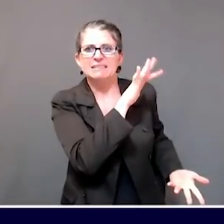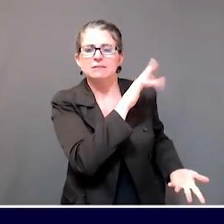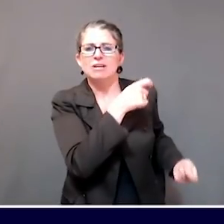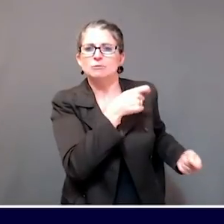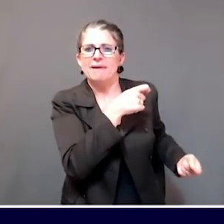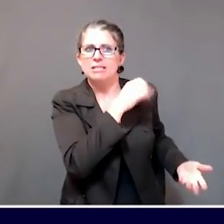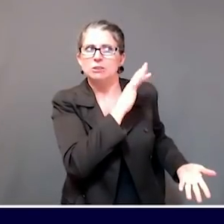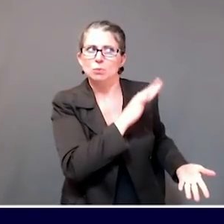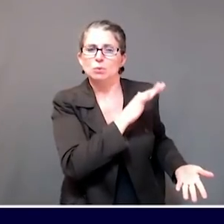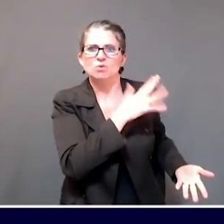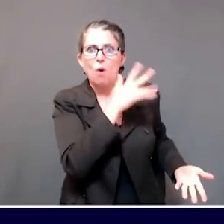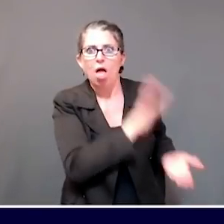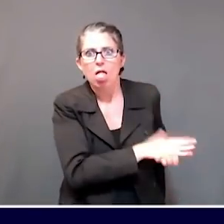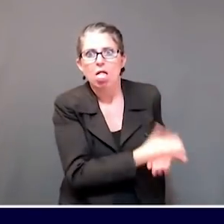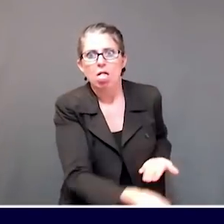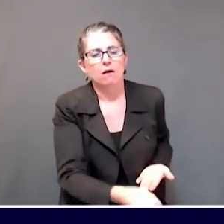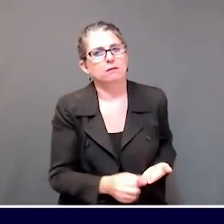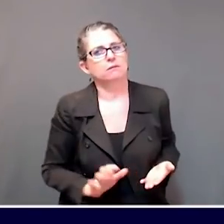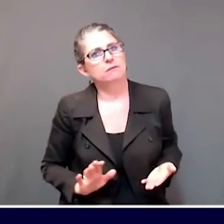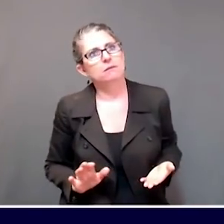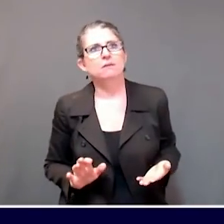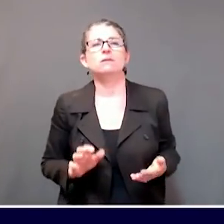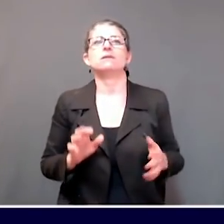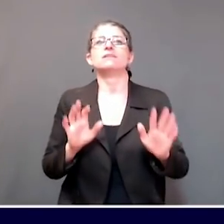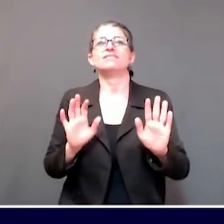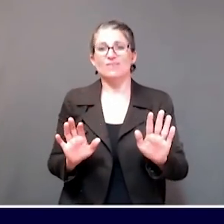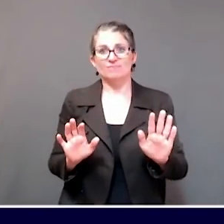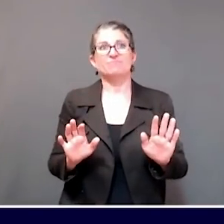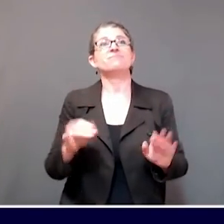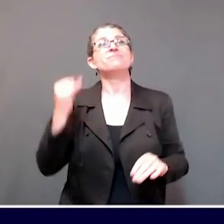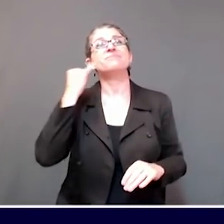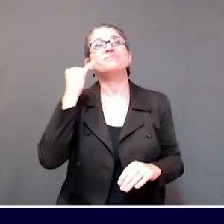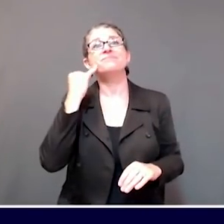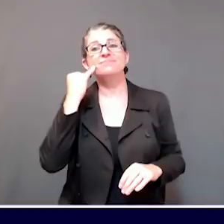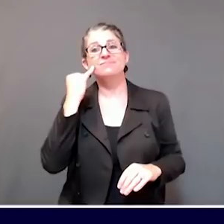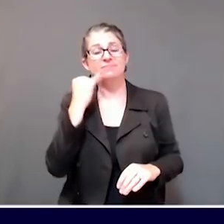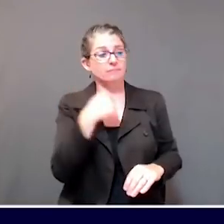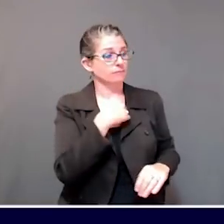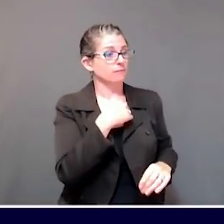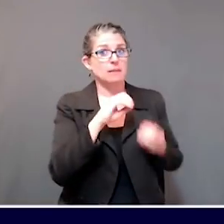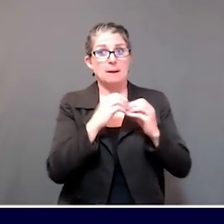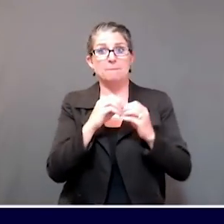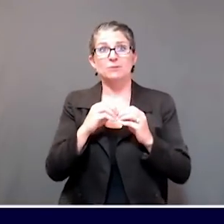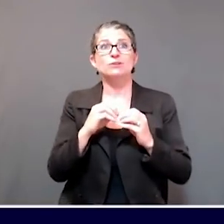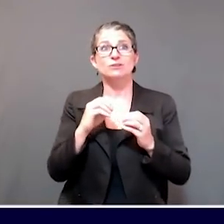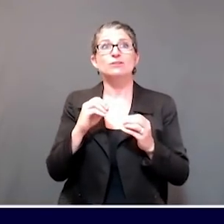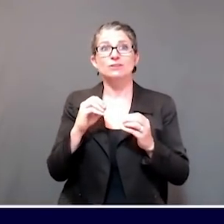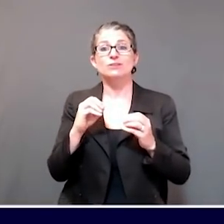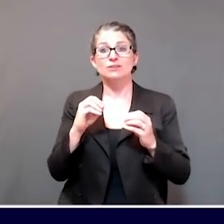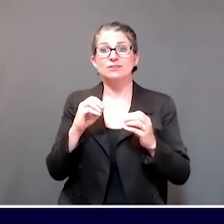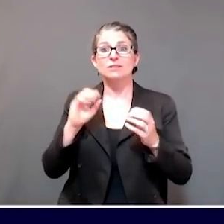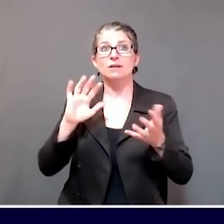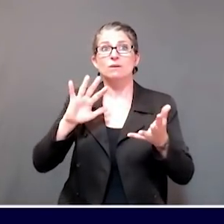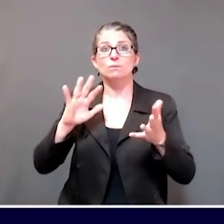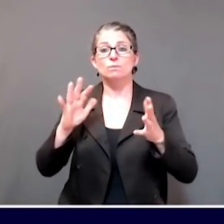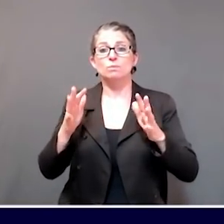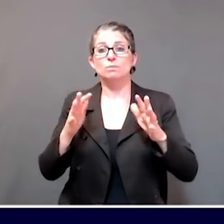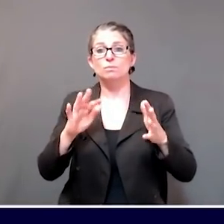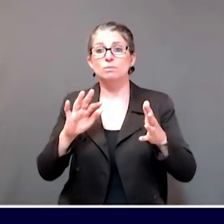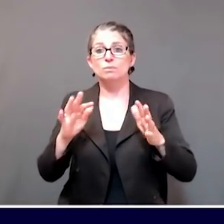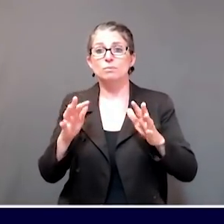PPE in the event of a surge, because our job here is to make sure that if indeed what's happening in almost 40